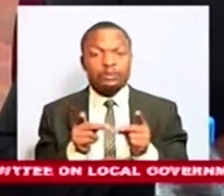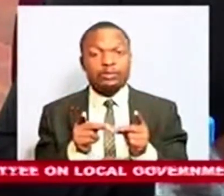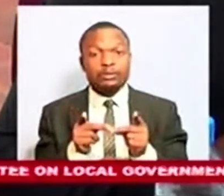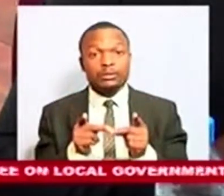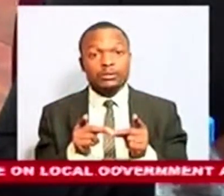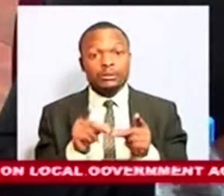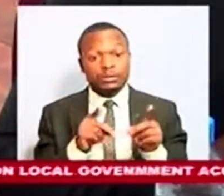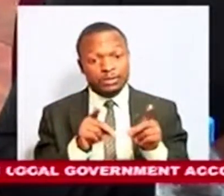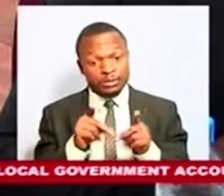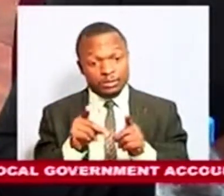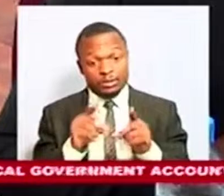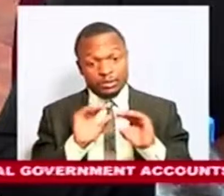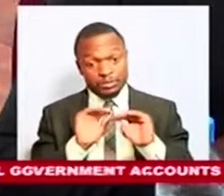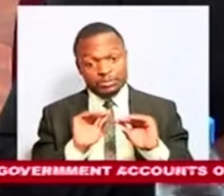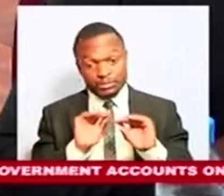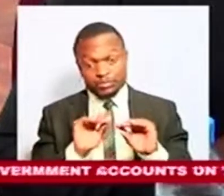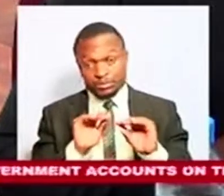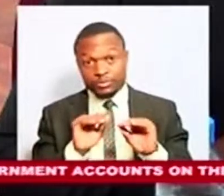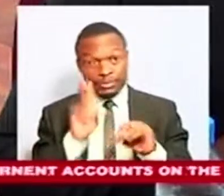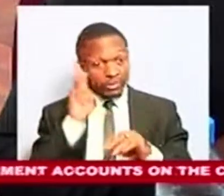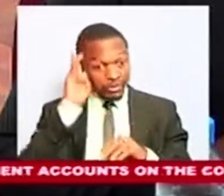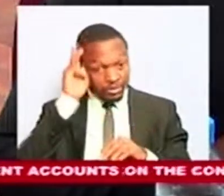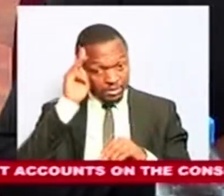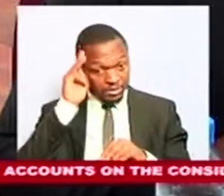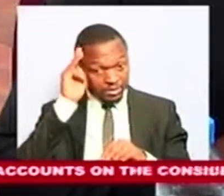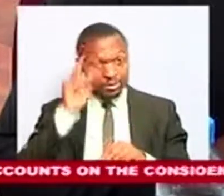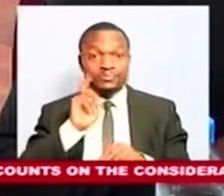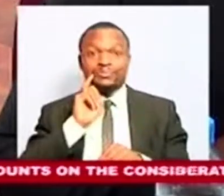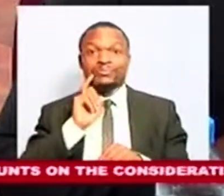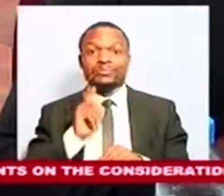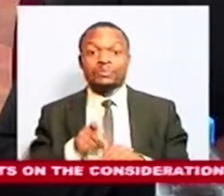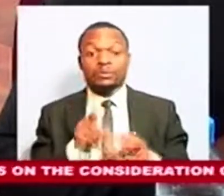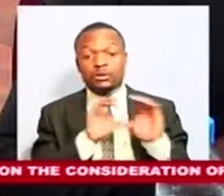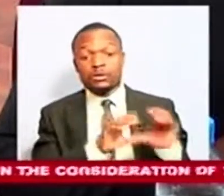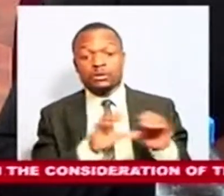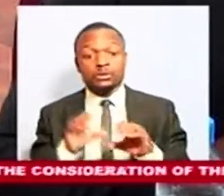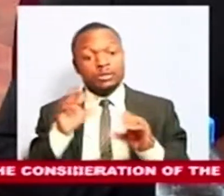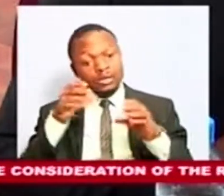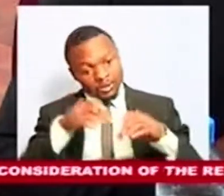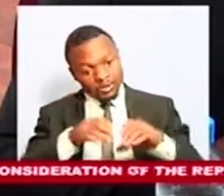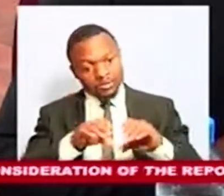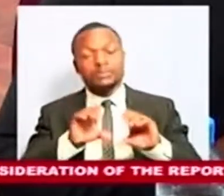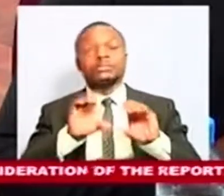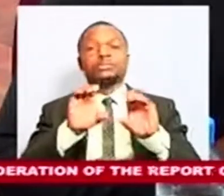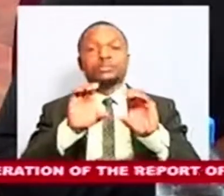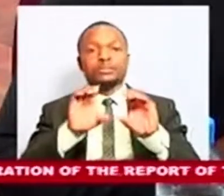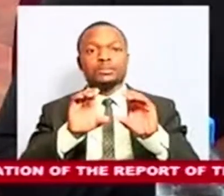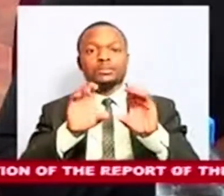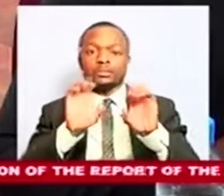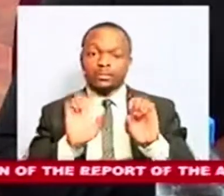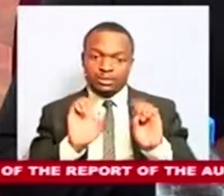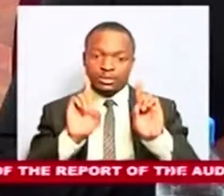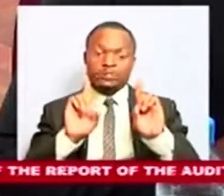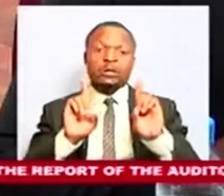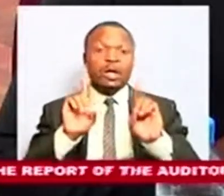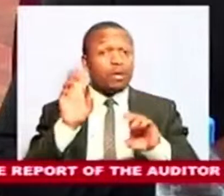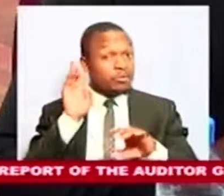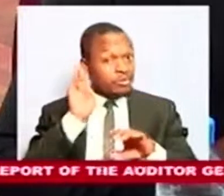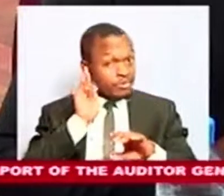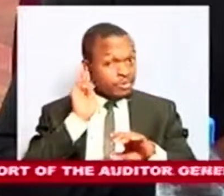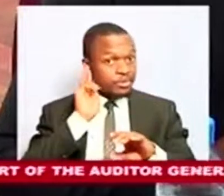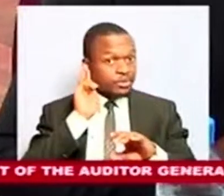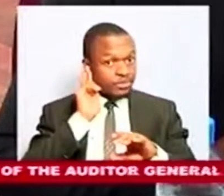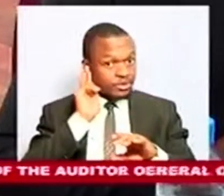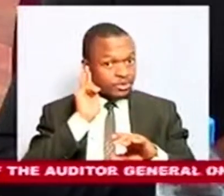the directives that are coming from the ministry, we are supposed to conduct continuous education on the radios